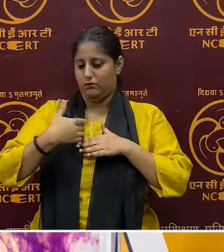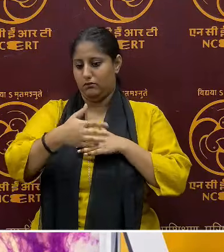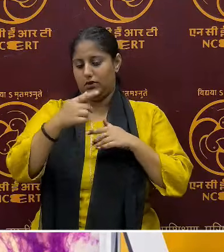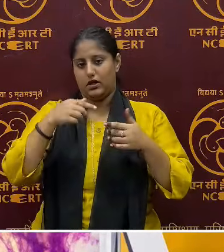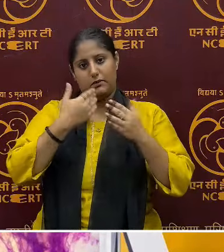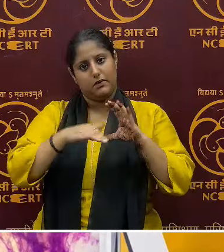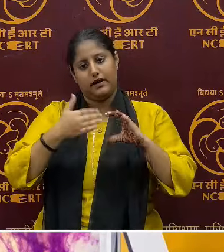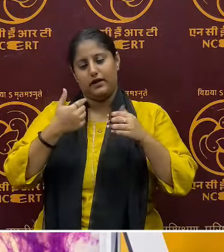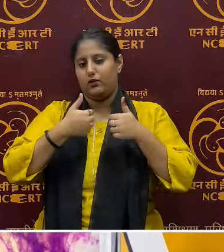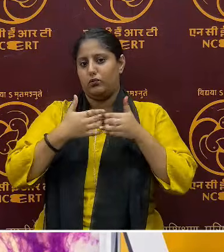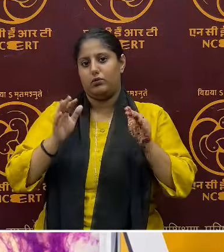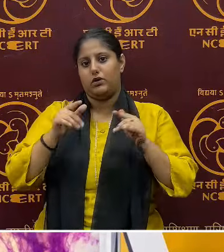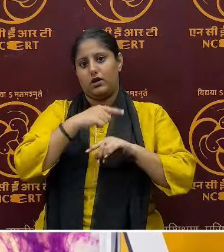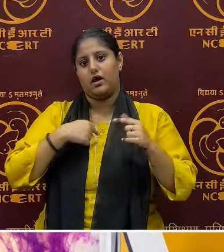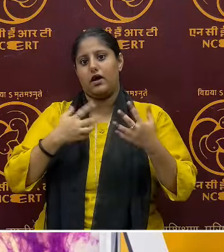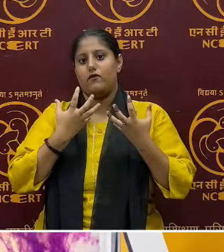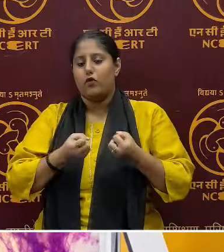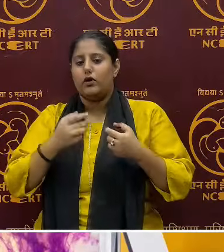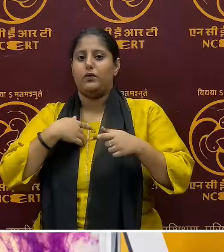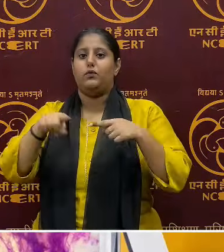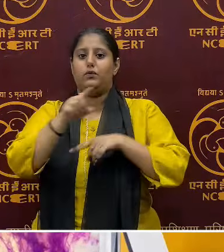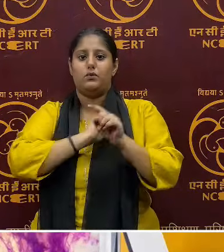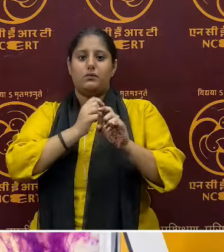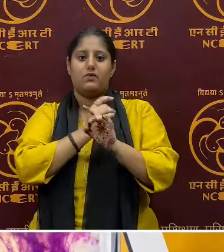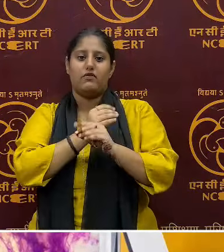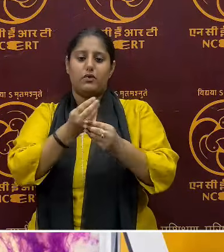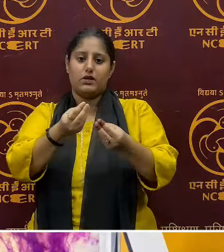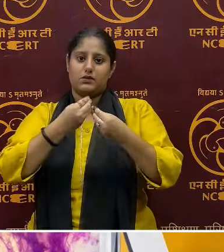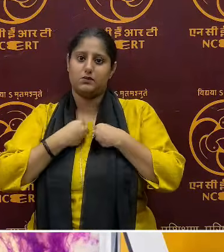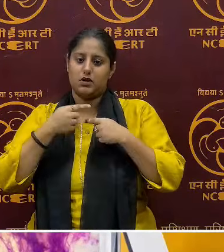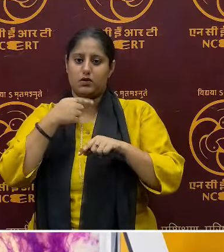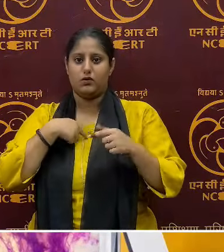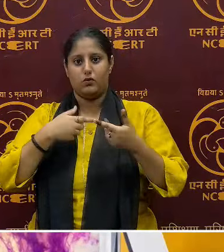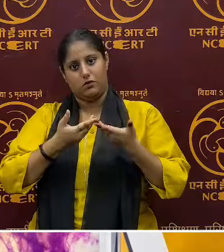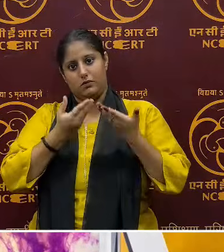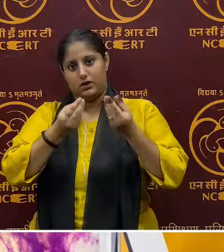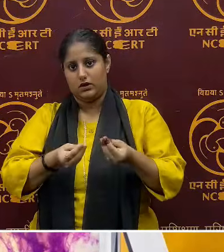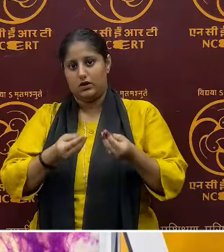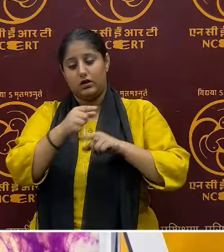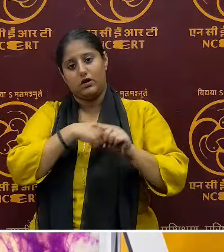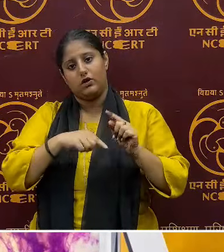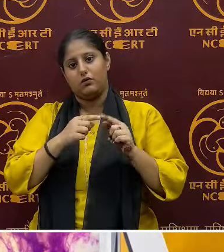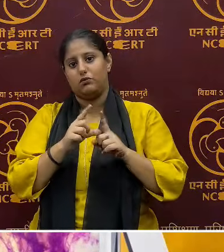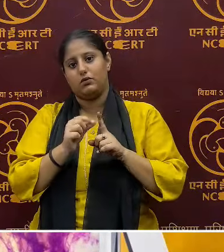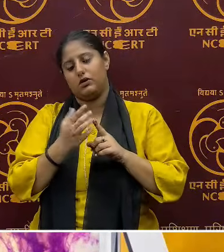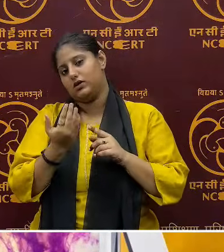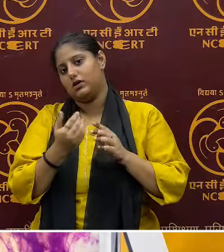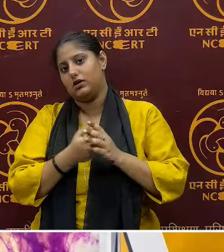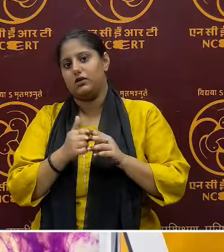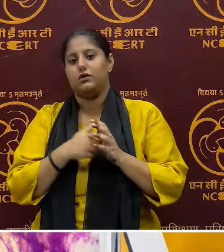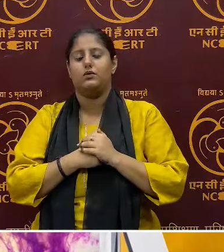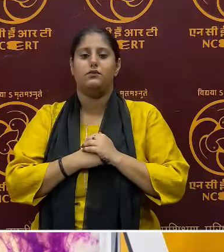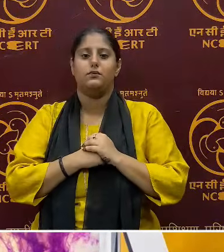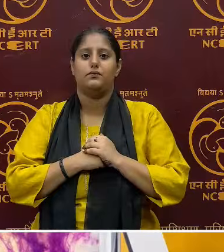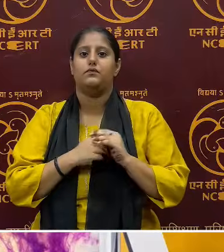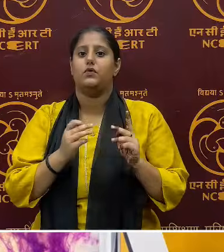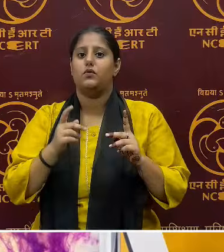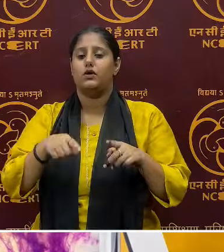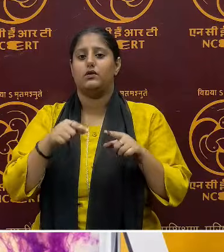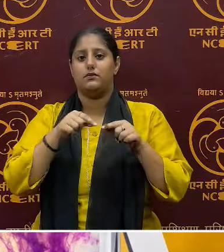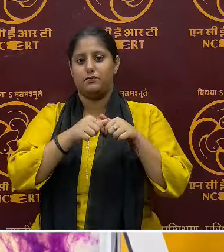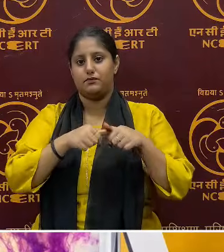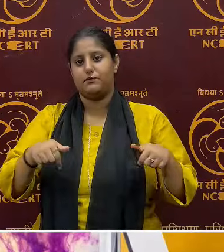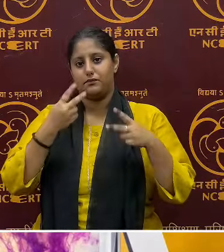ID and will love to get your feedback so that we can improvise ourselves also and incorporate those feedbacks. So diksha.training